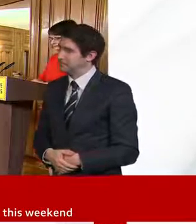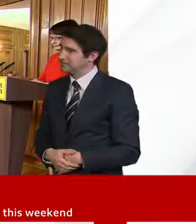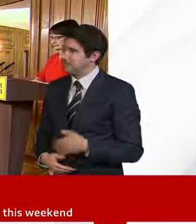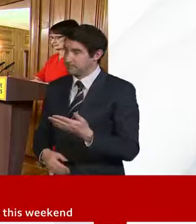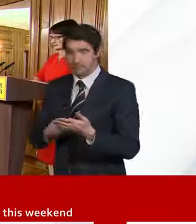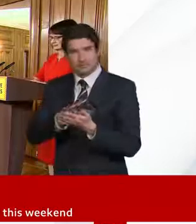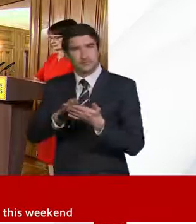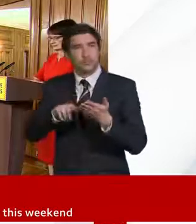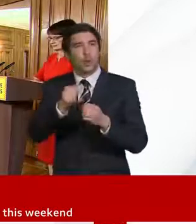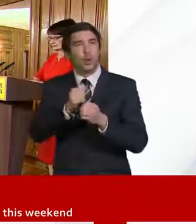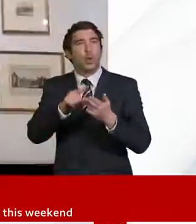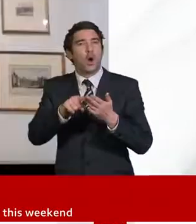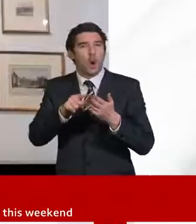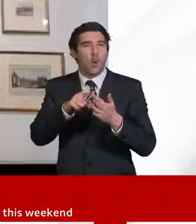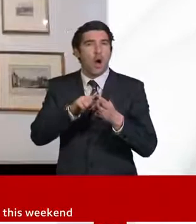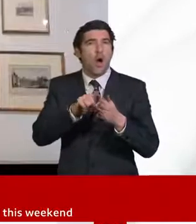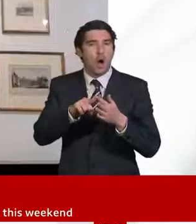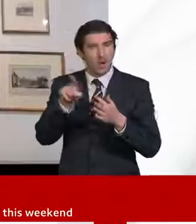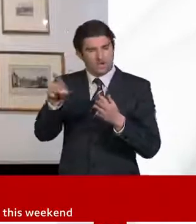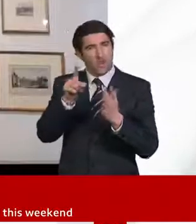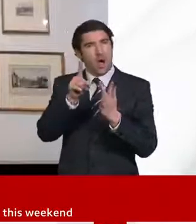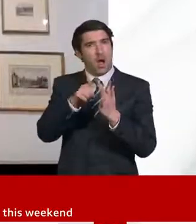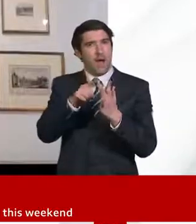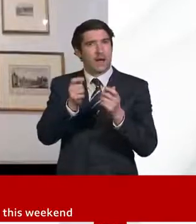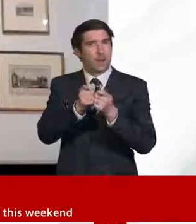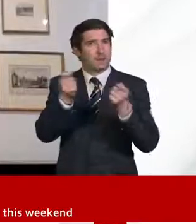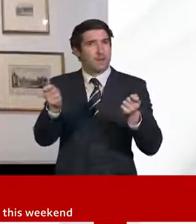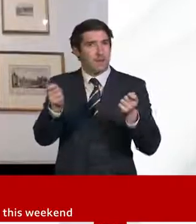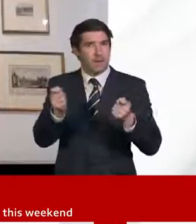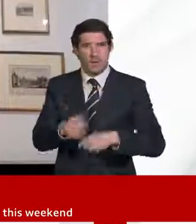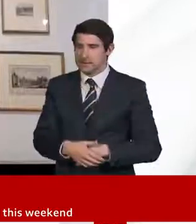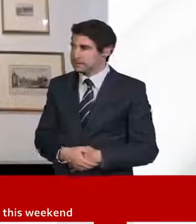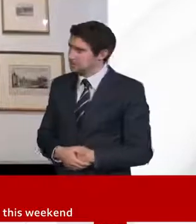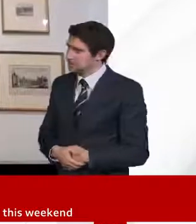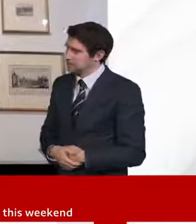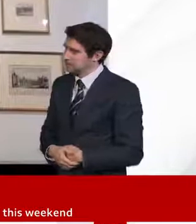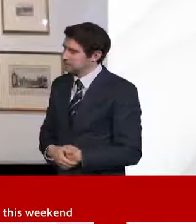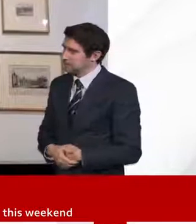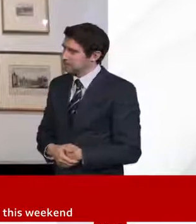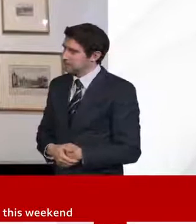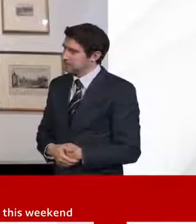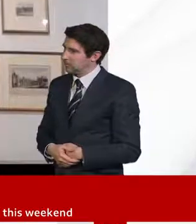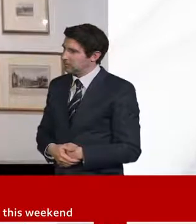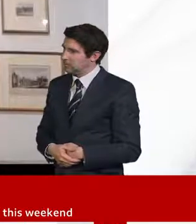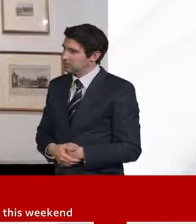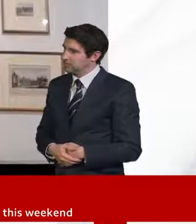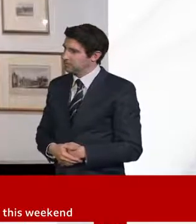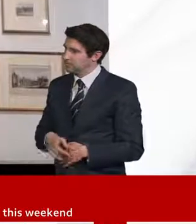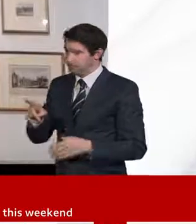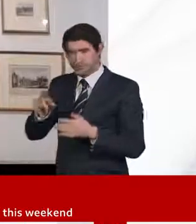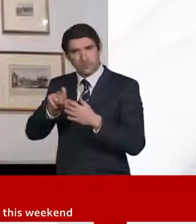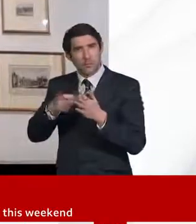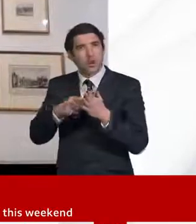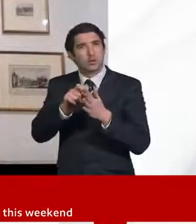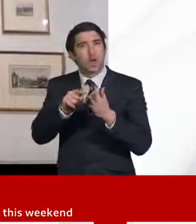Hugo. Thank you. Professor Powis, can you give us any more information about the NHS's